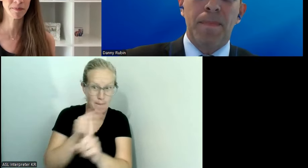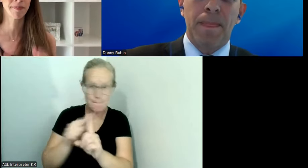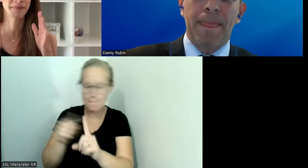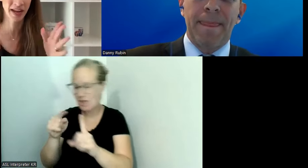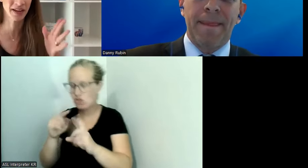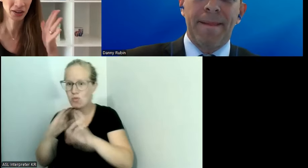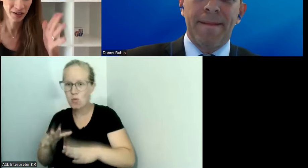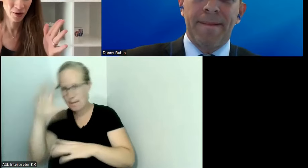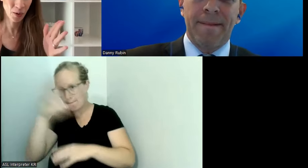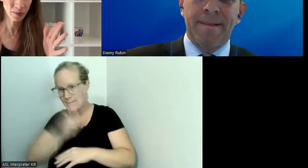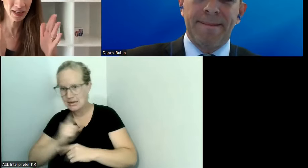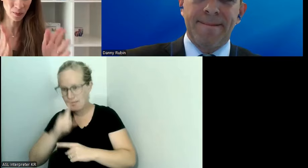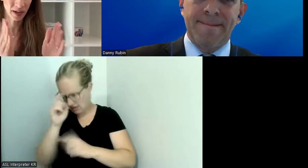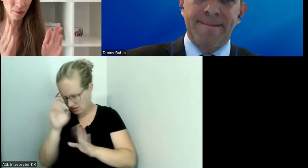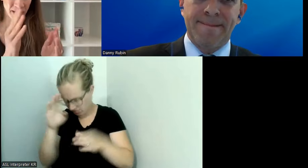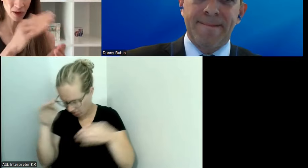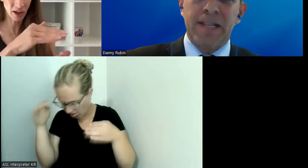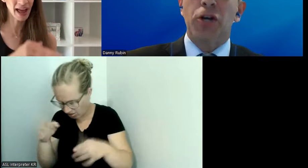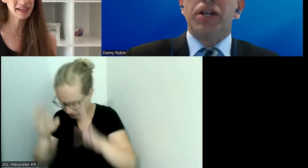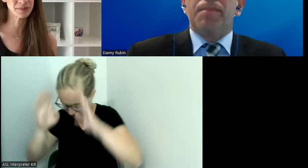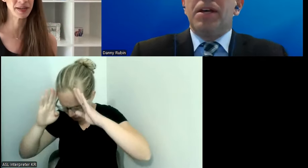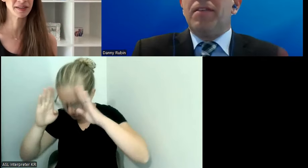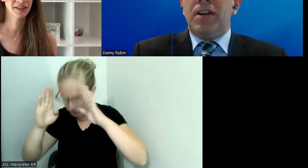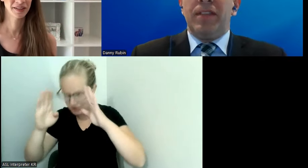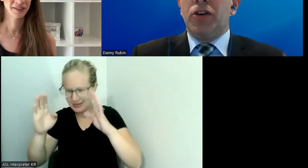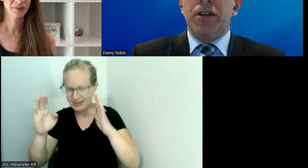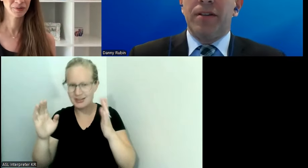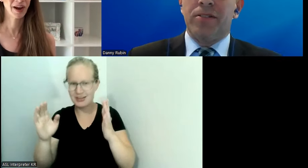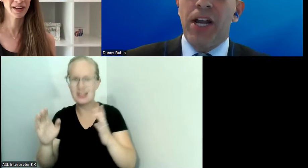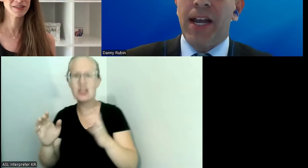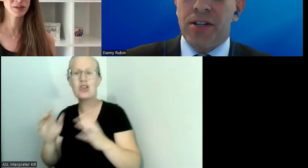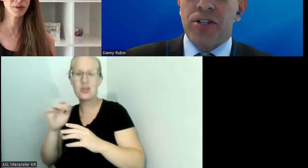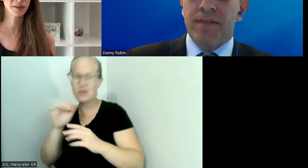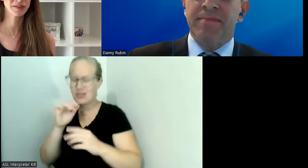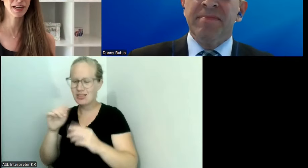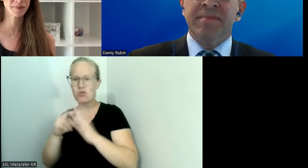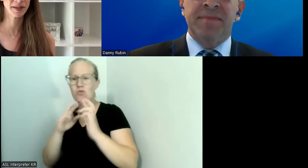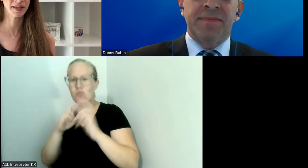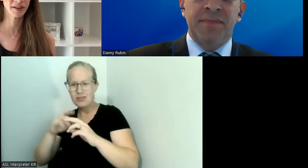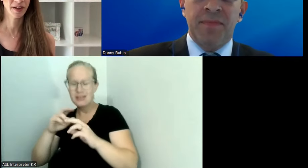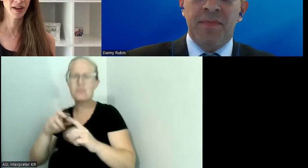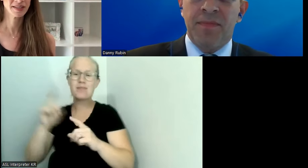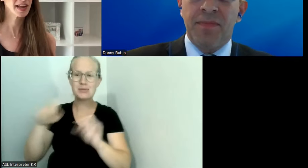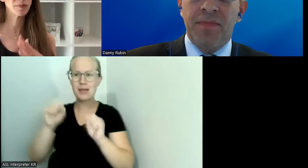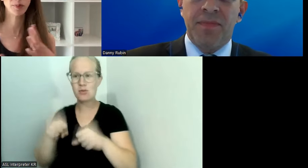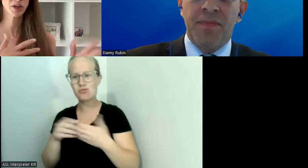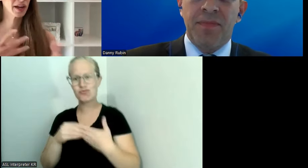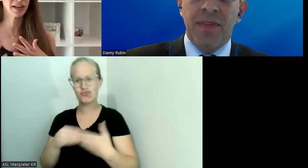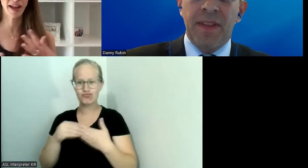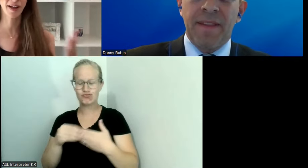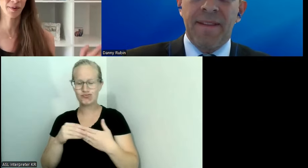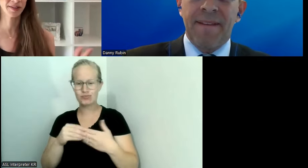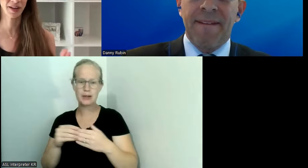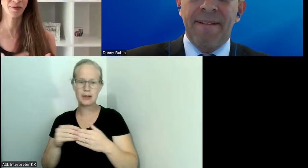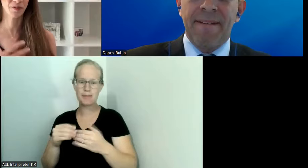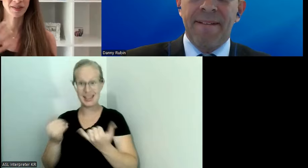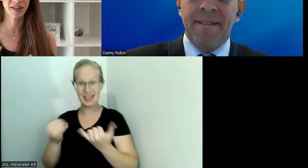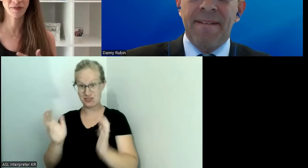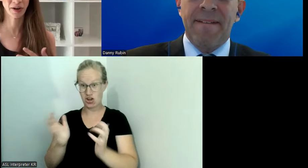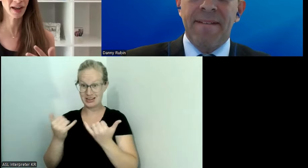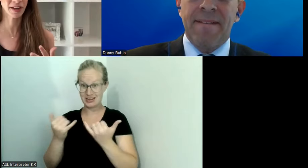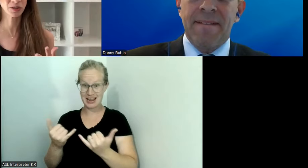so like honed in on what it, what they thought it to be. They couldn't change. There's gotta be, it's like, we're talking now. It's